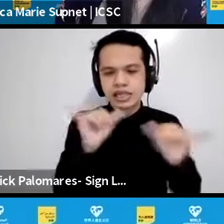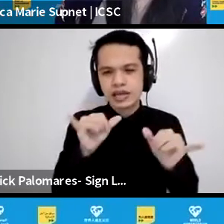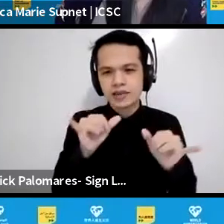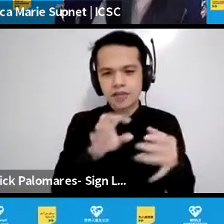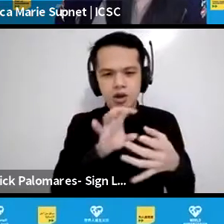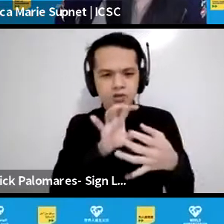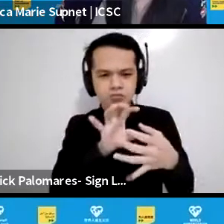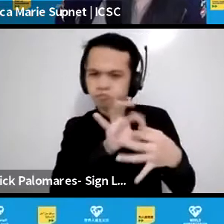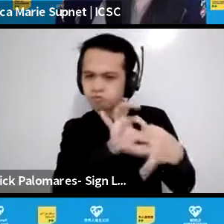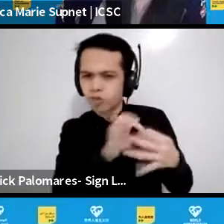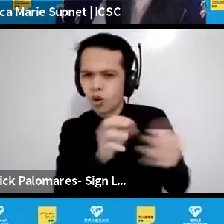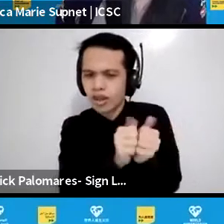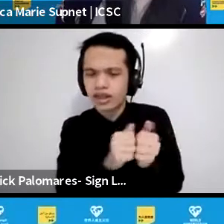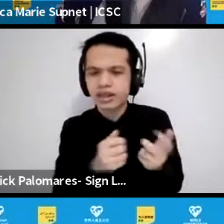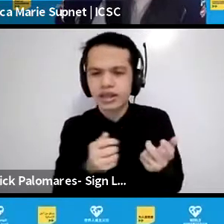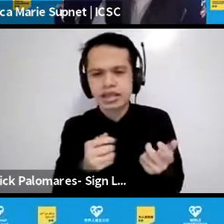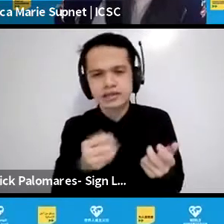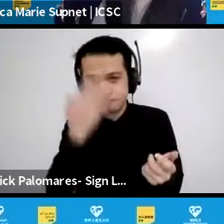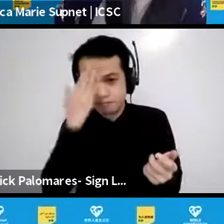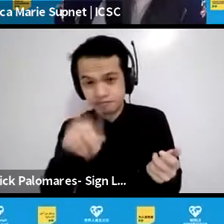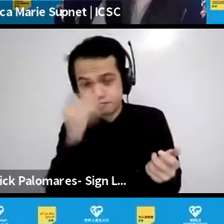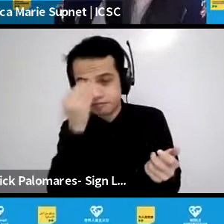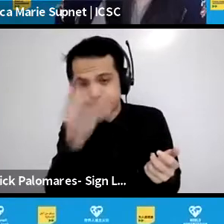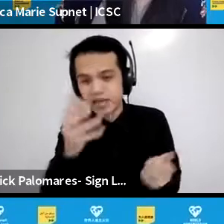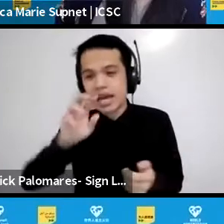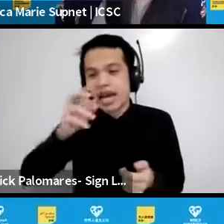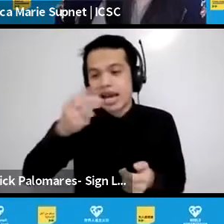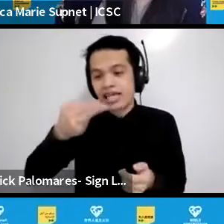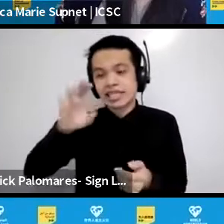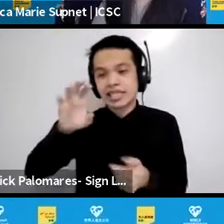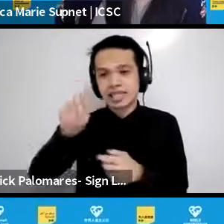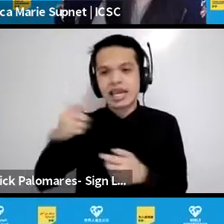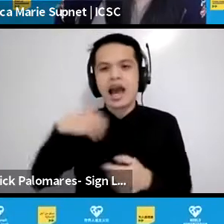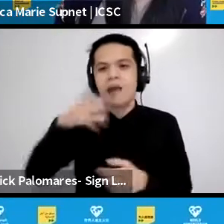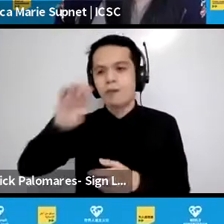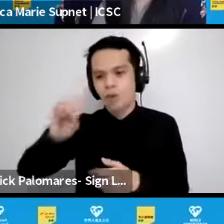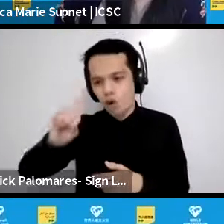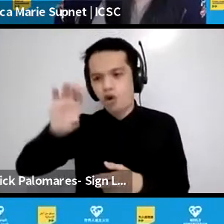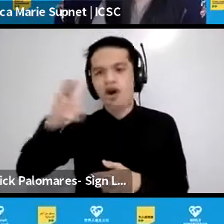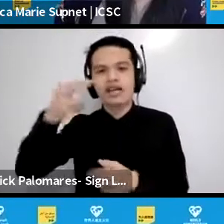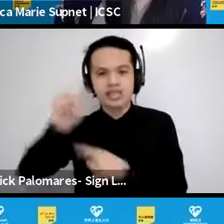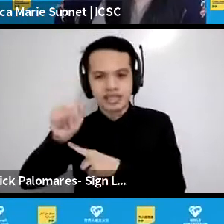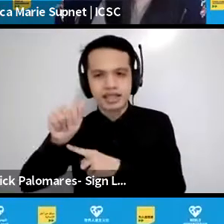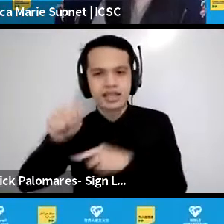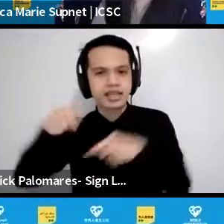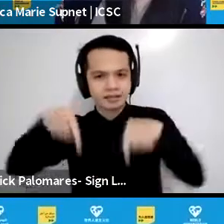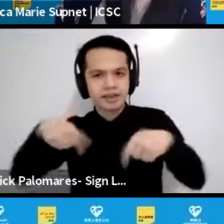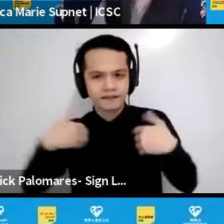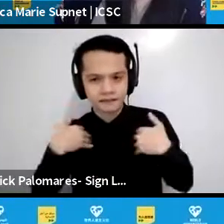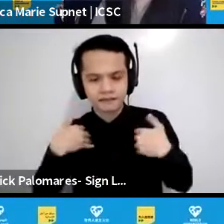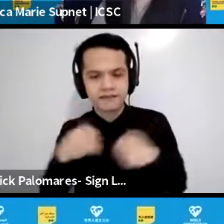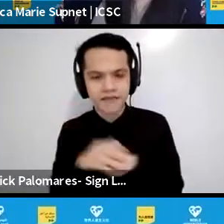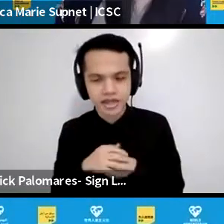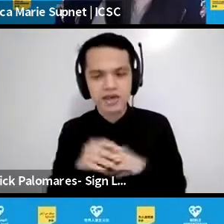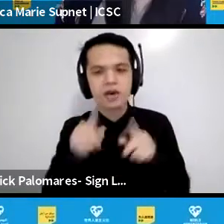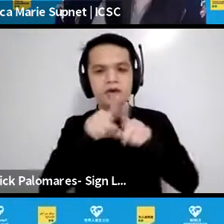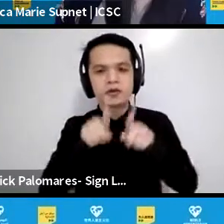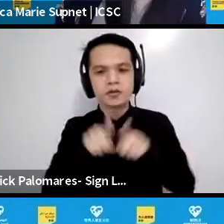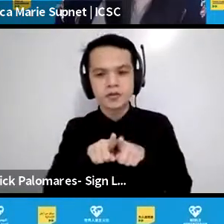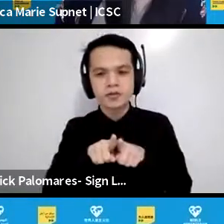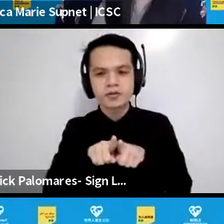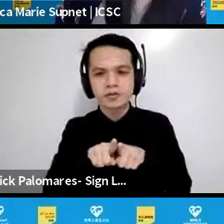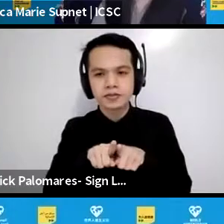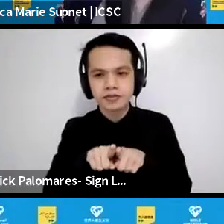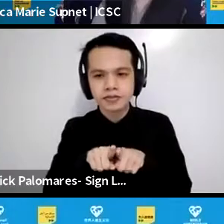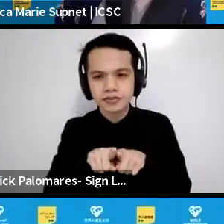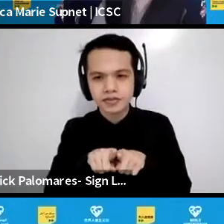all of this. And by the way, HCT, we have OCHA there at the helm. And also in